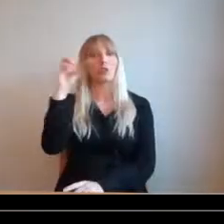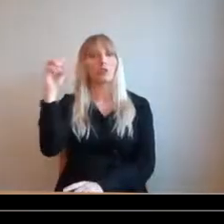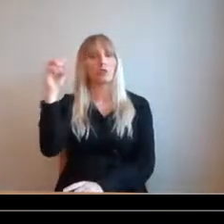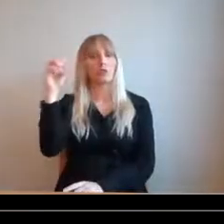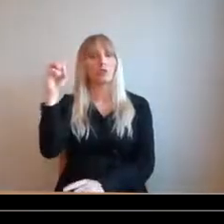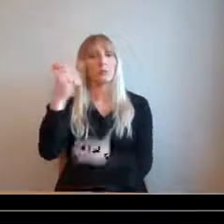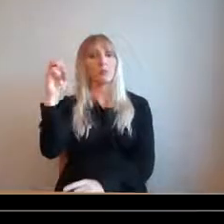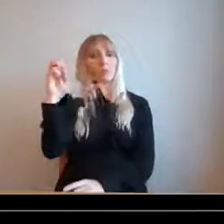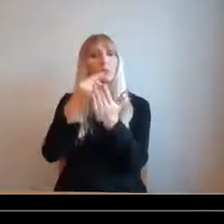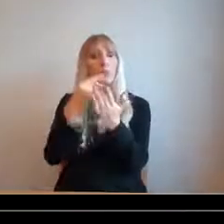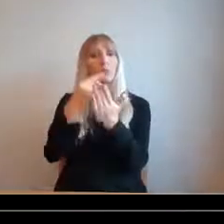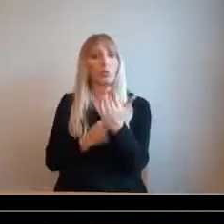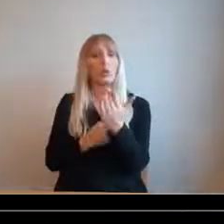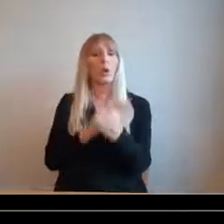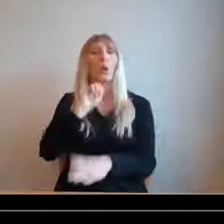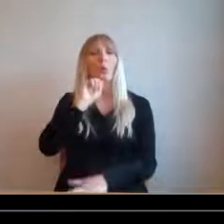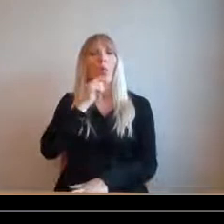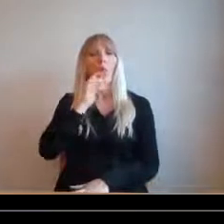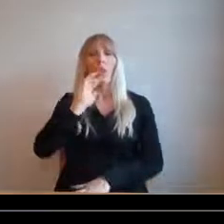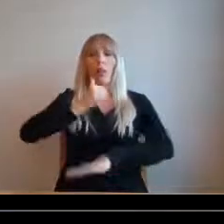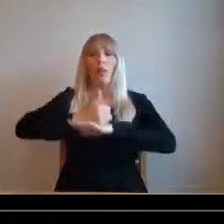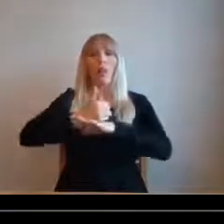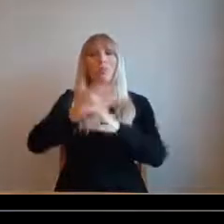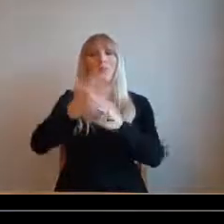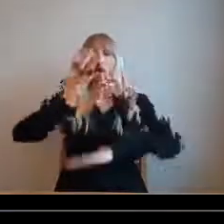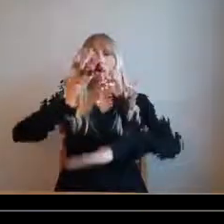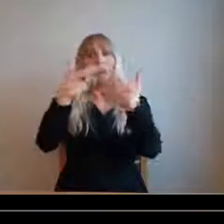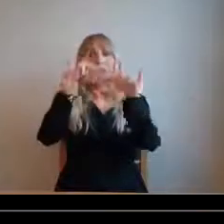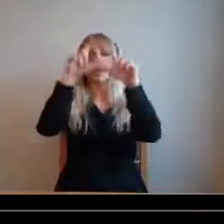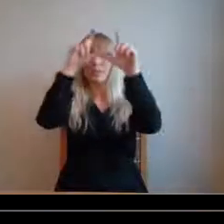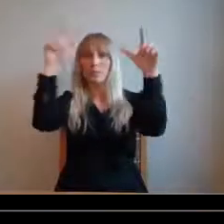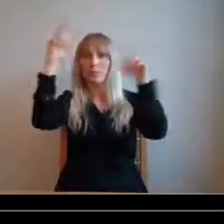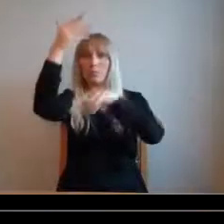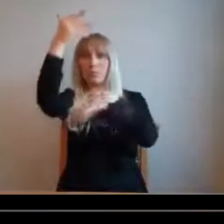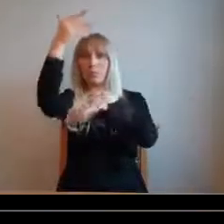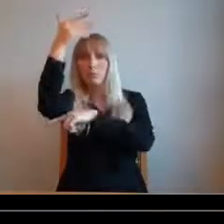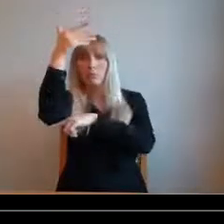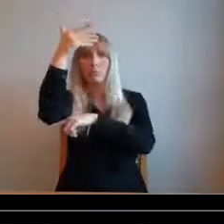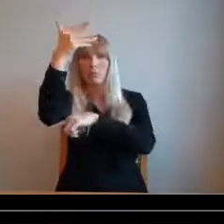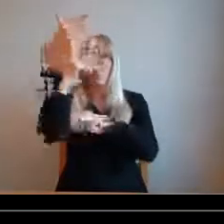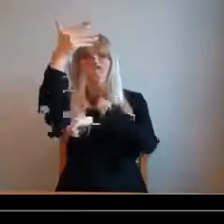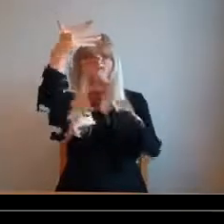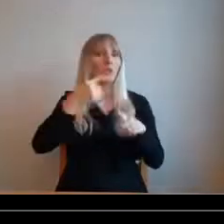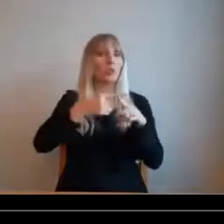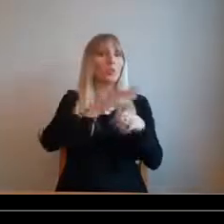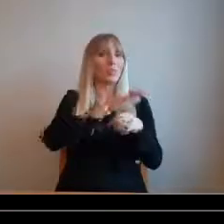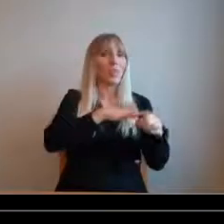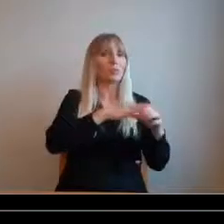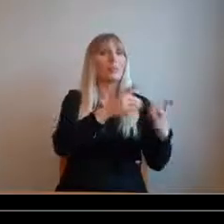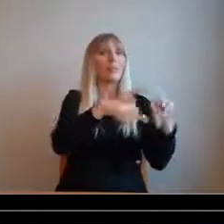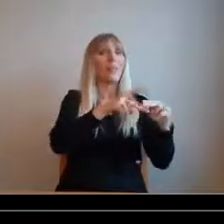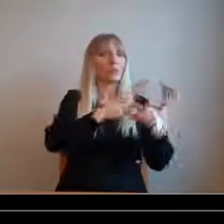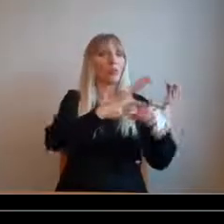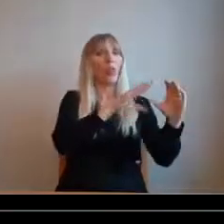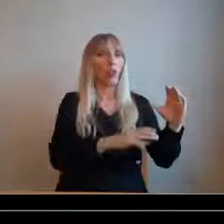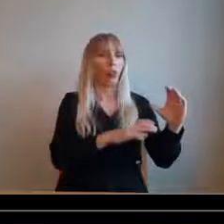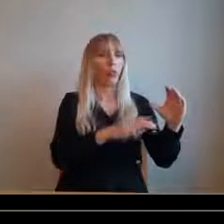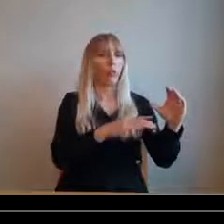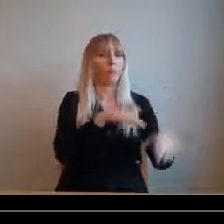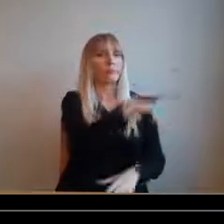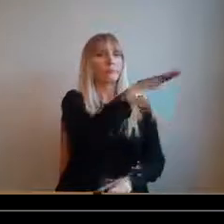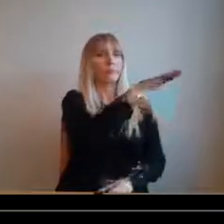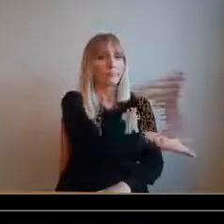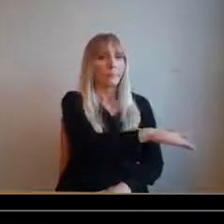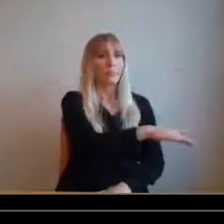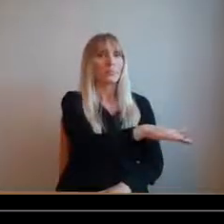it will have technology, and it will have emergency areas, and we are looking at the spacing.